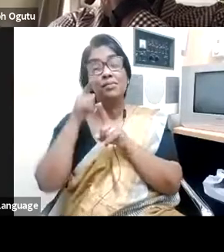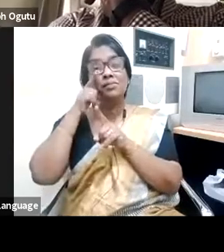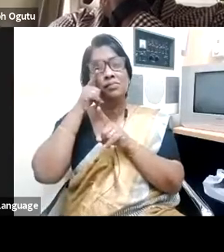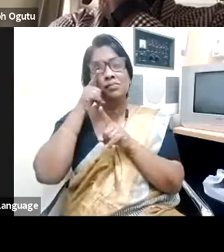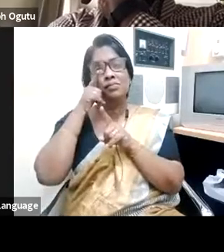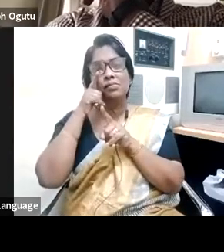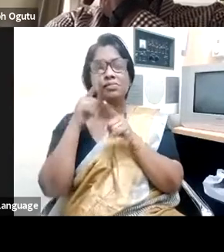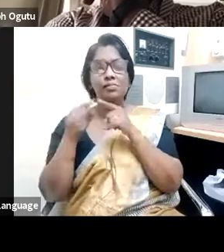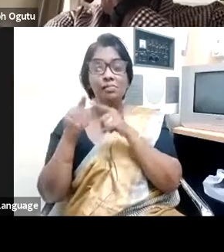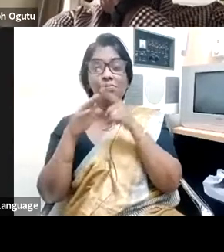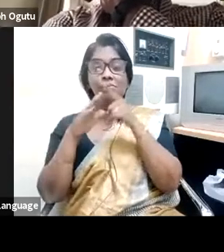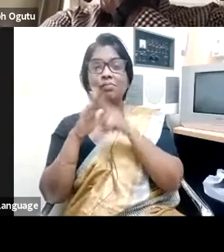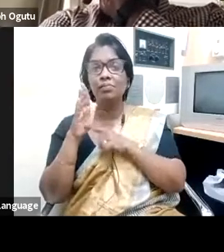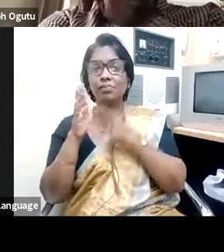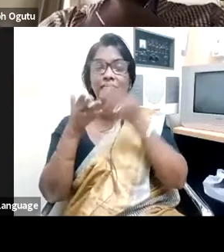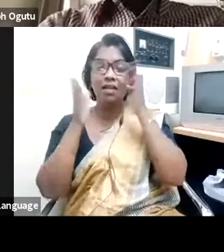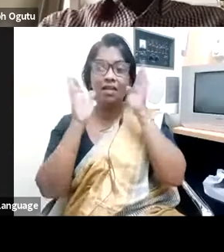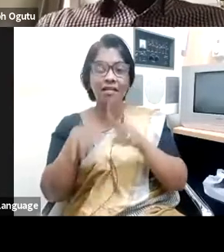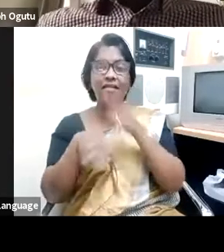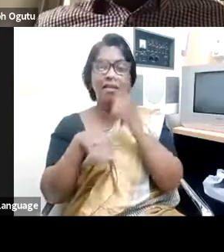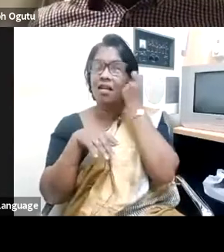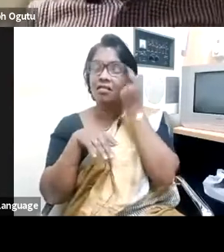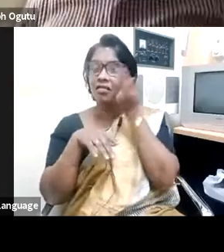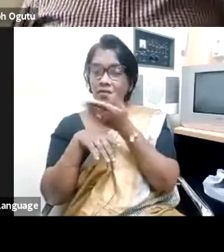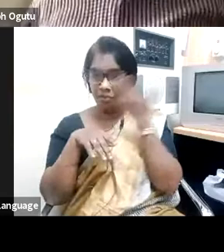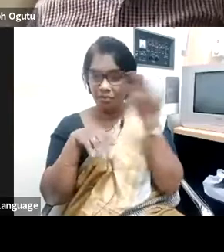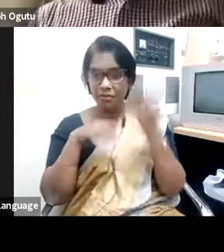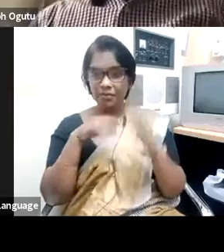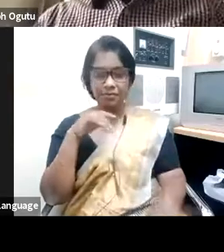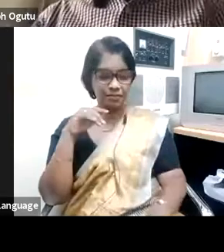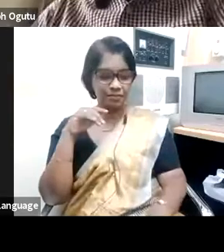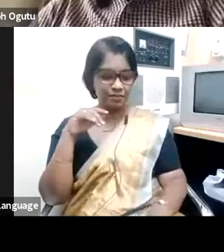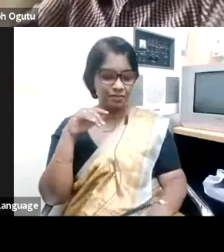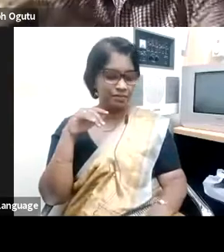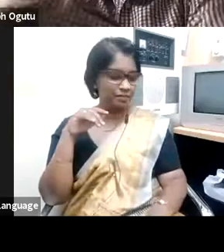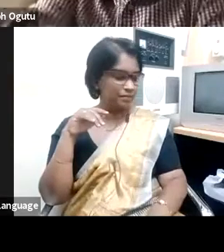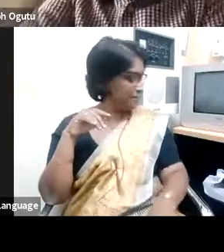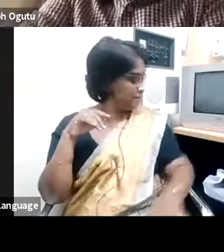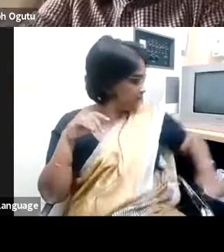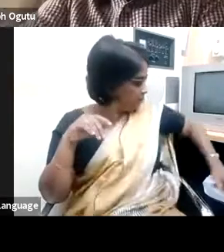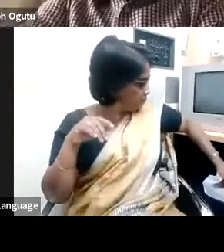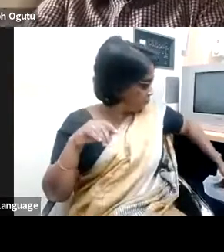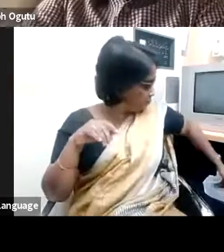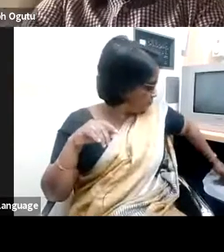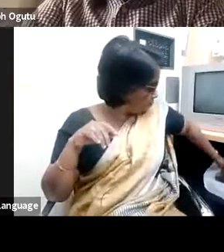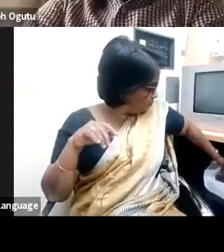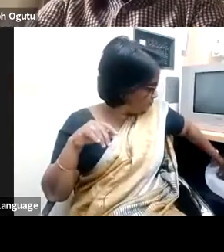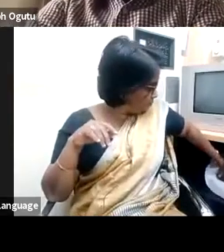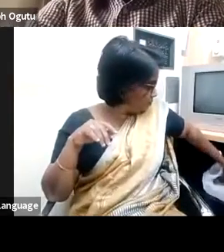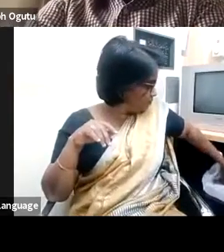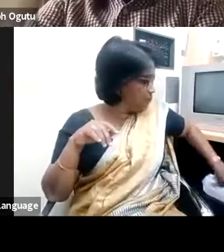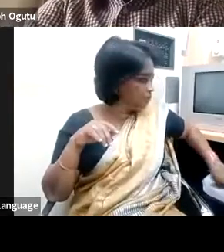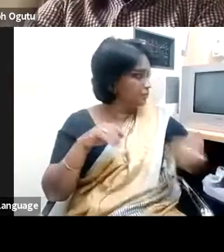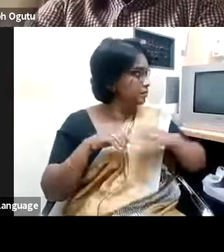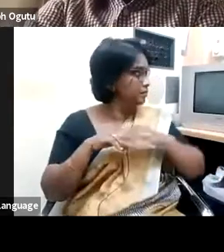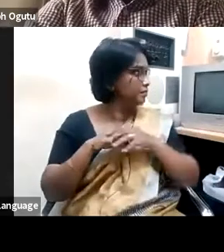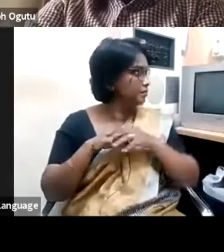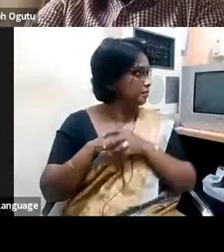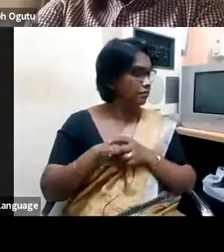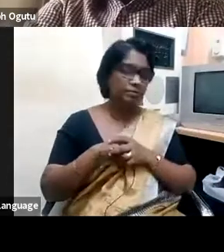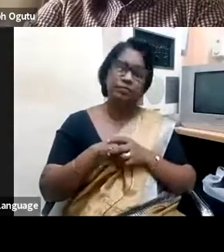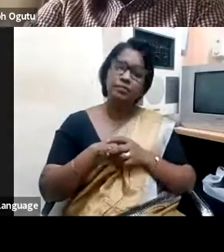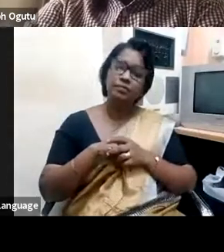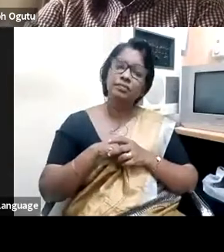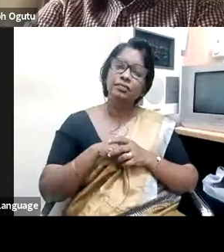remark, over to you, Joe, for your minute. Spare a thought for the UN Global Compact. Amazing effort that